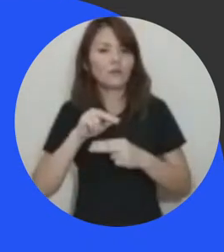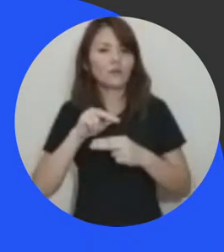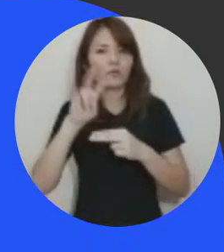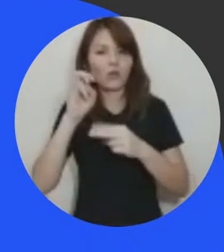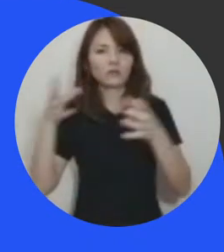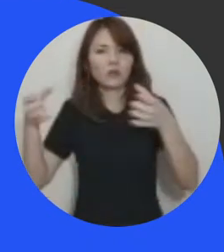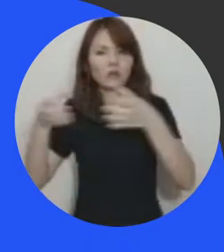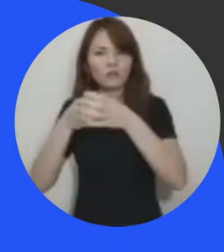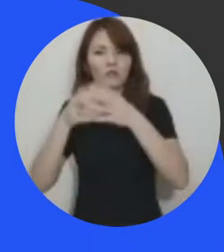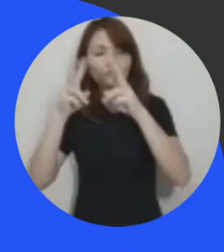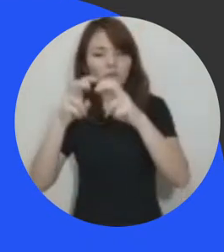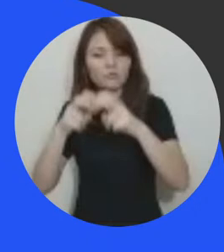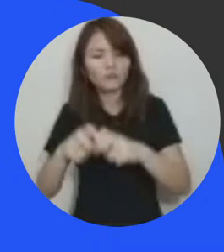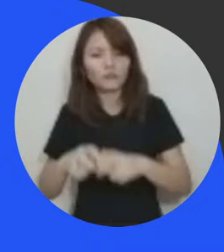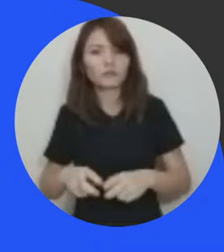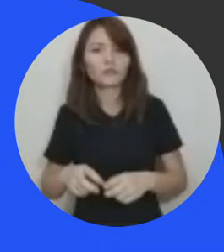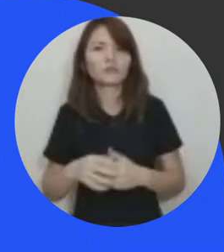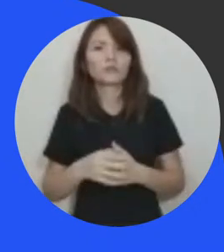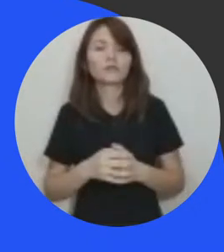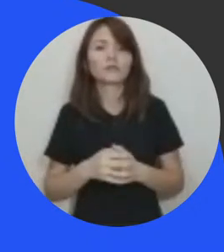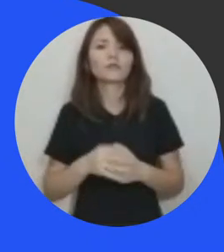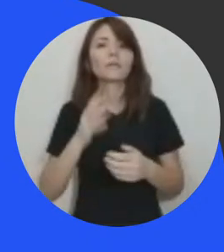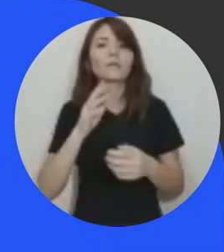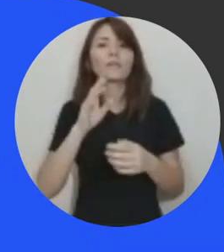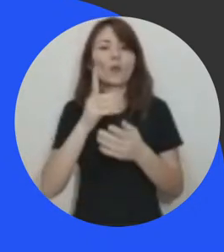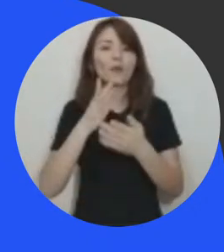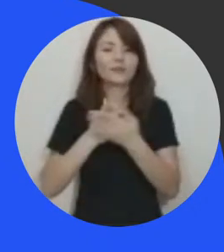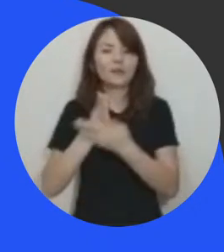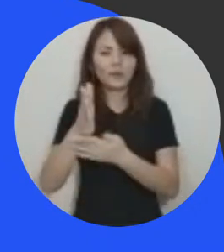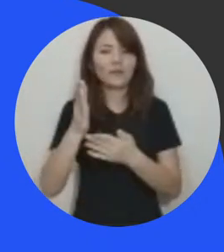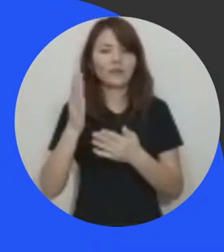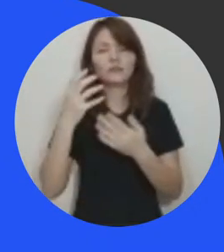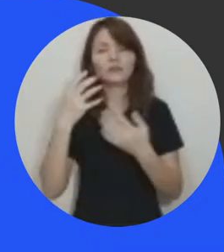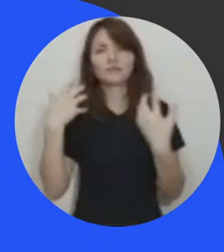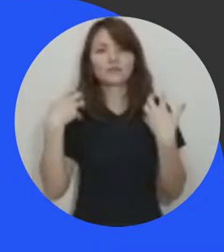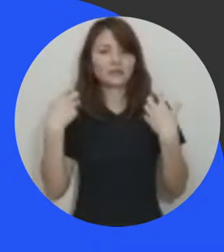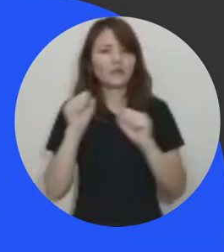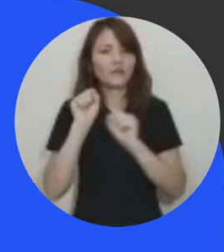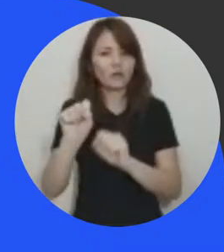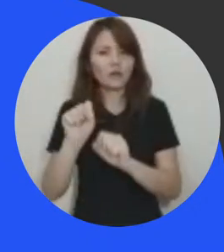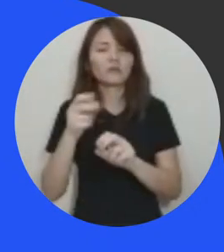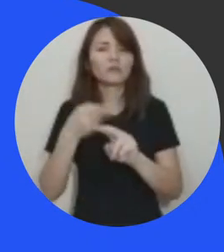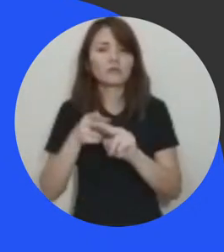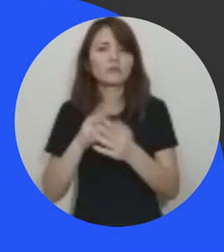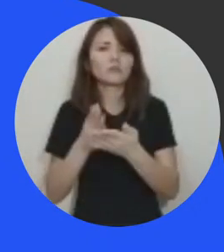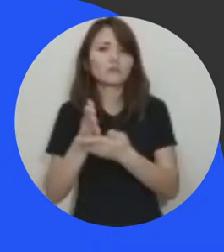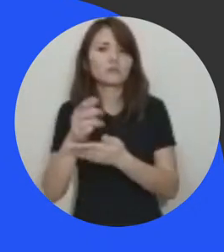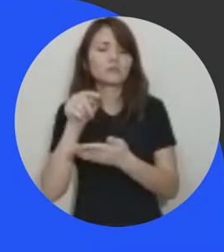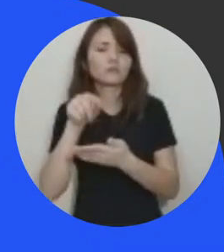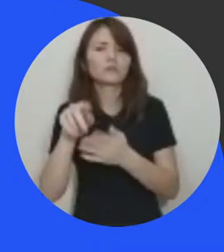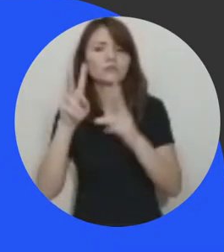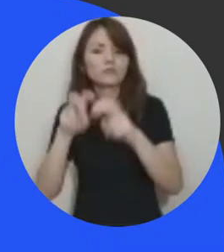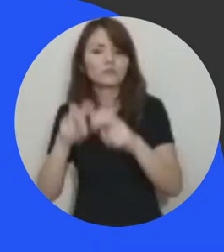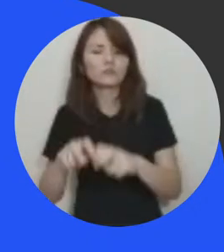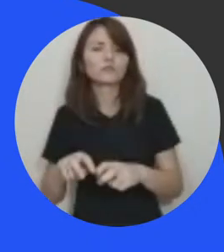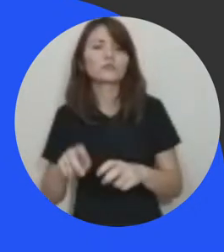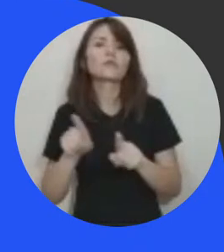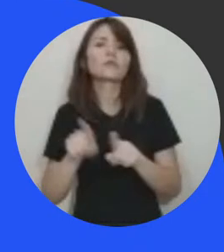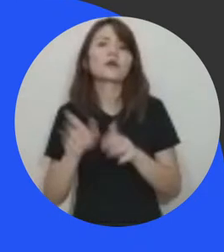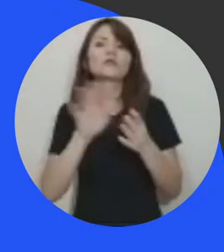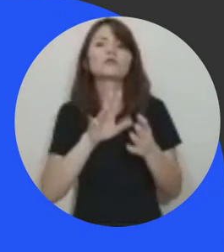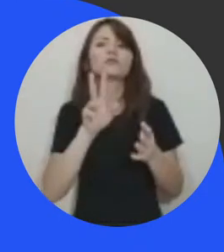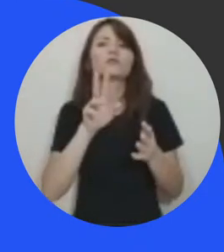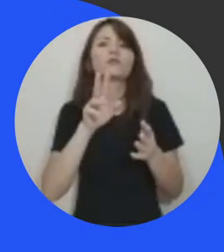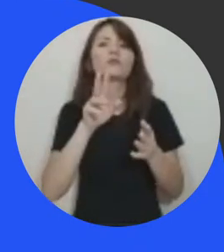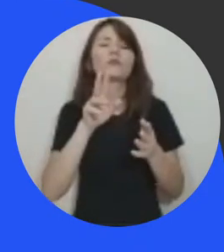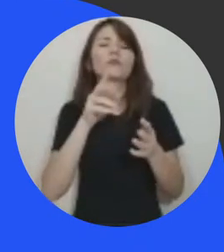services, and we do a lot of local work as well. And to date, we've worked on sort of around